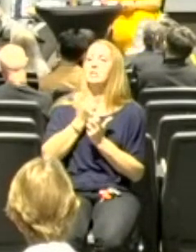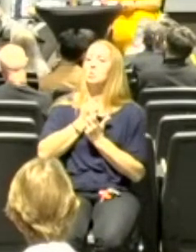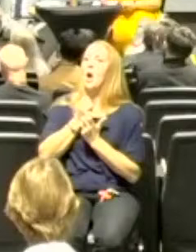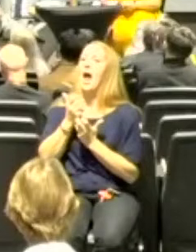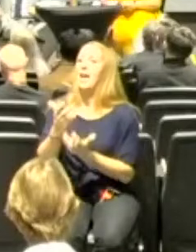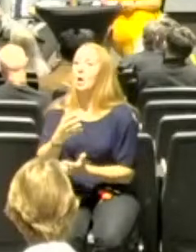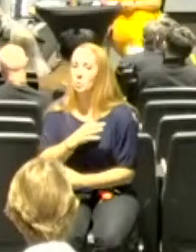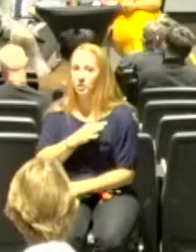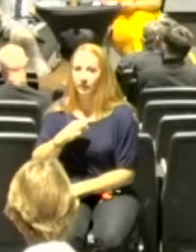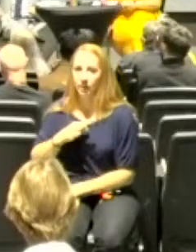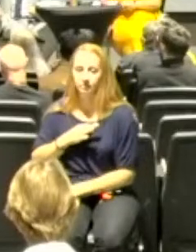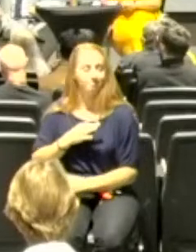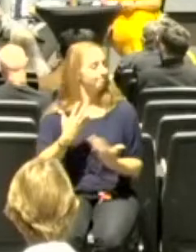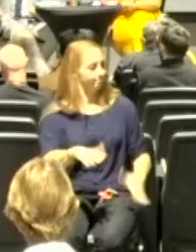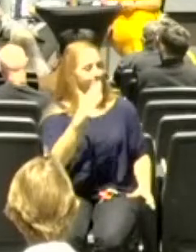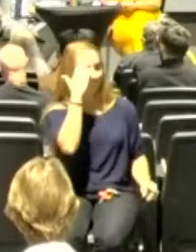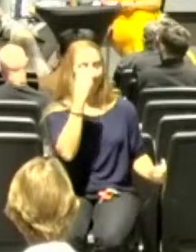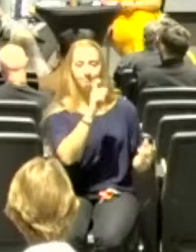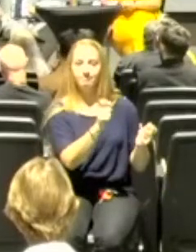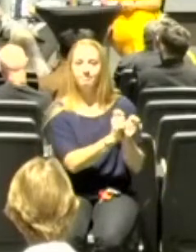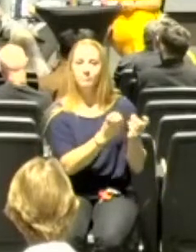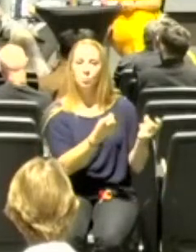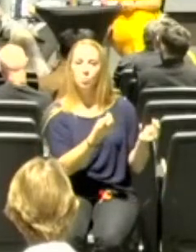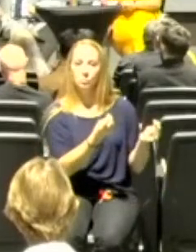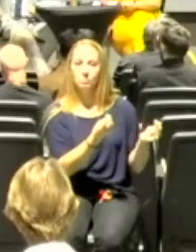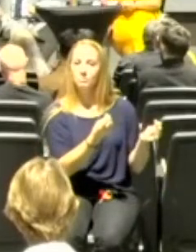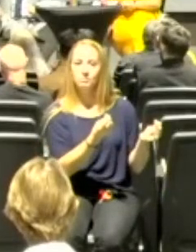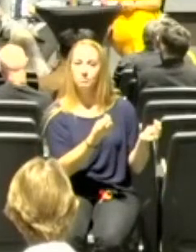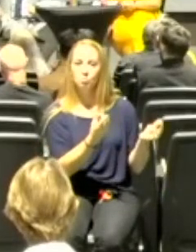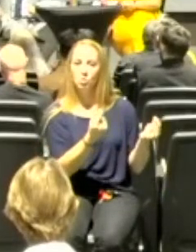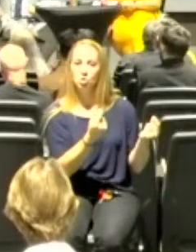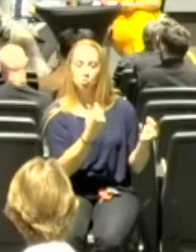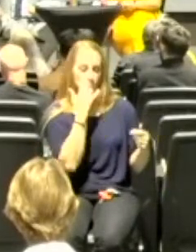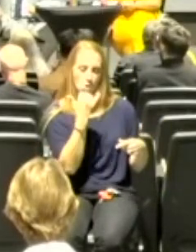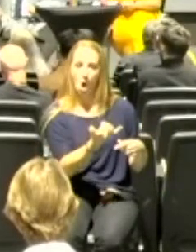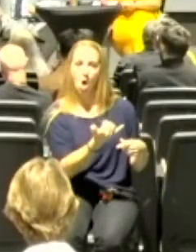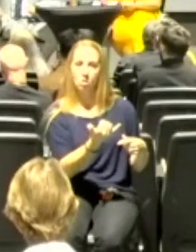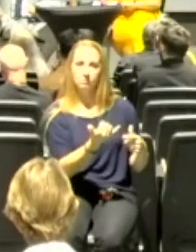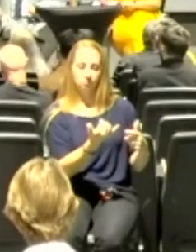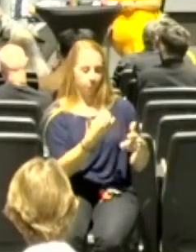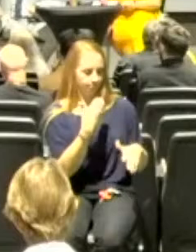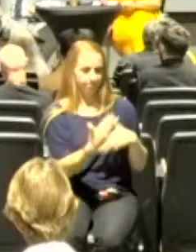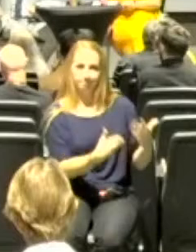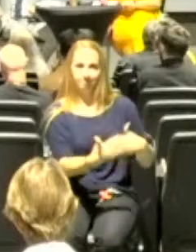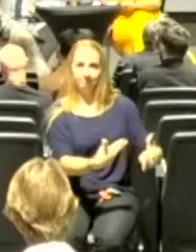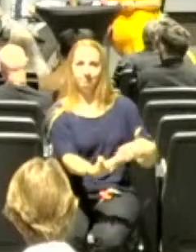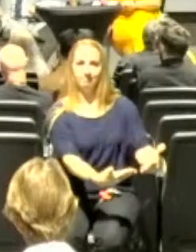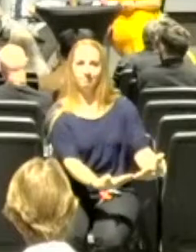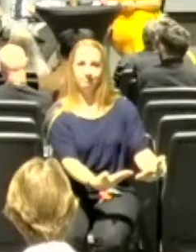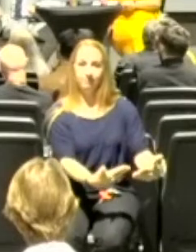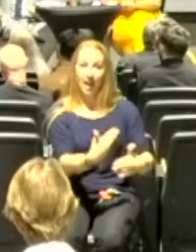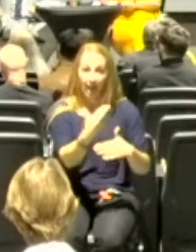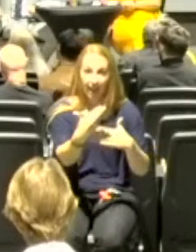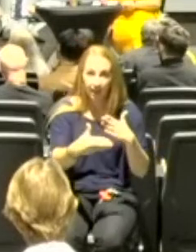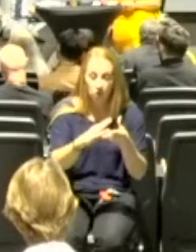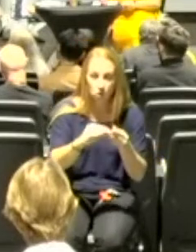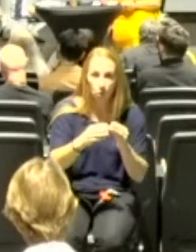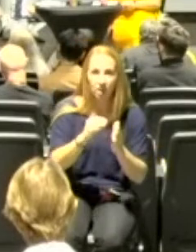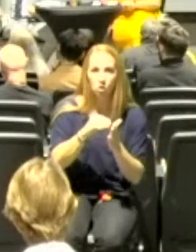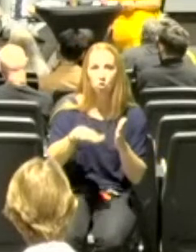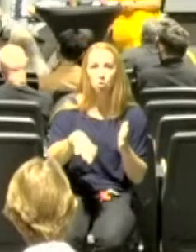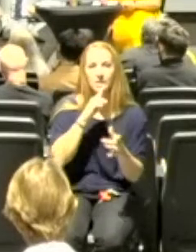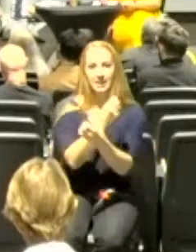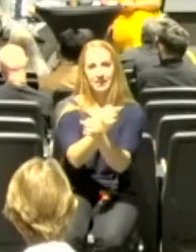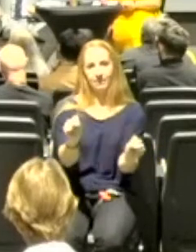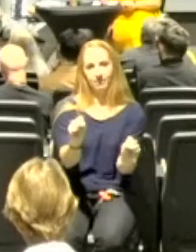knew exactly what to do, knew exactly who to call, and that triggered a series of events, and I'll end the story with this. The student is